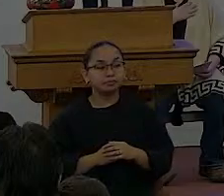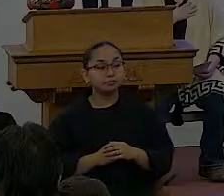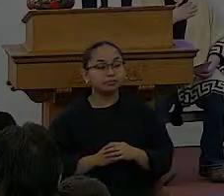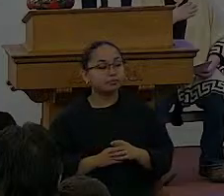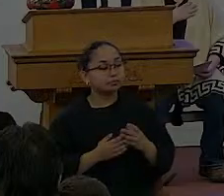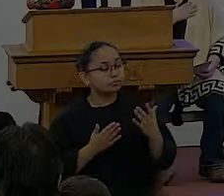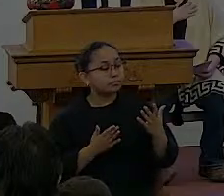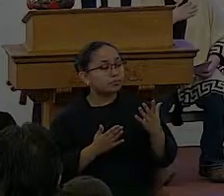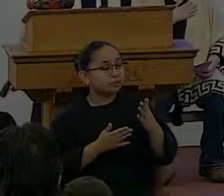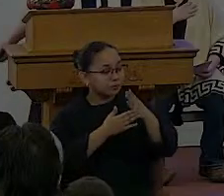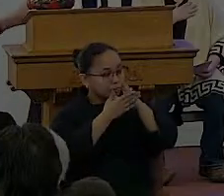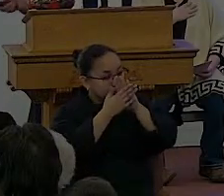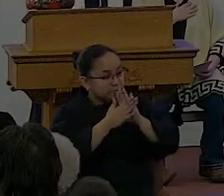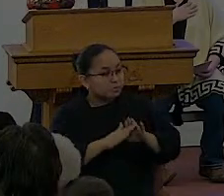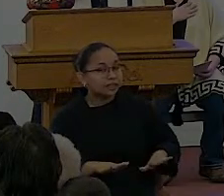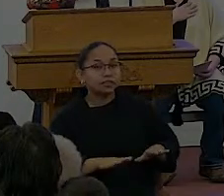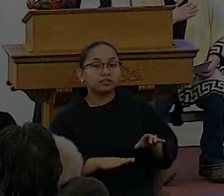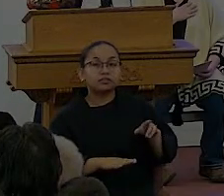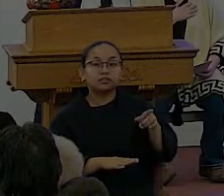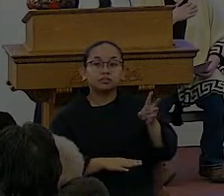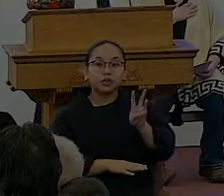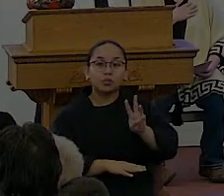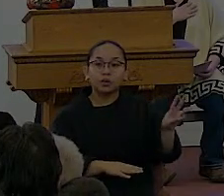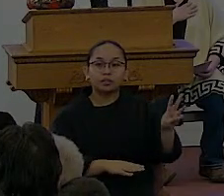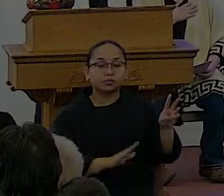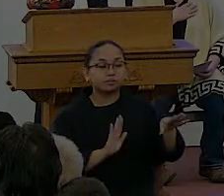May there be peace in the west.